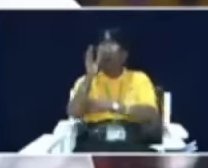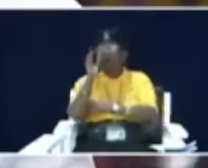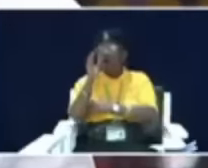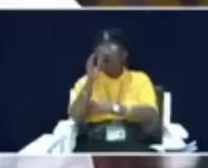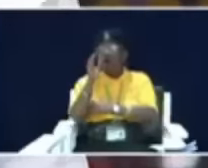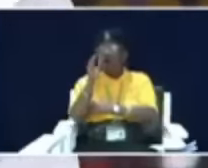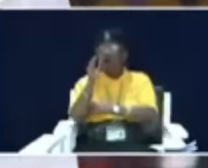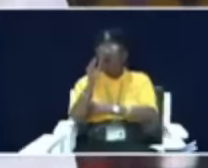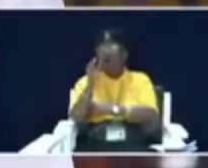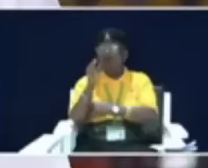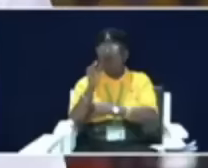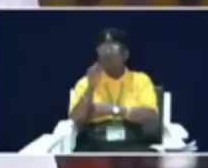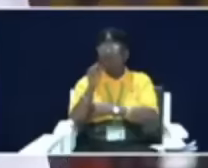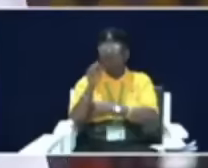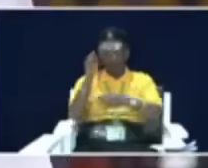the proud.